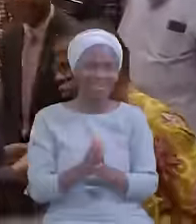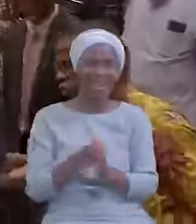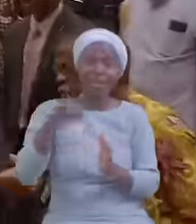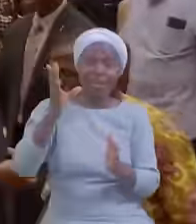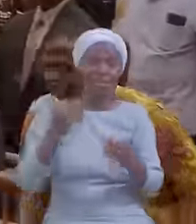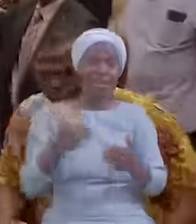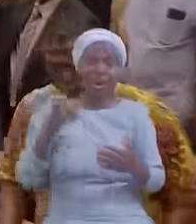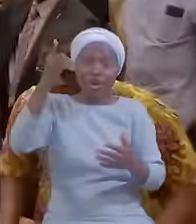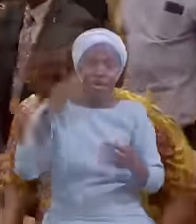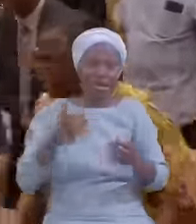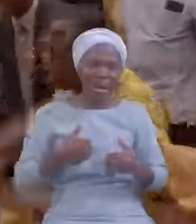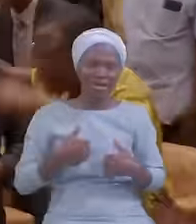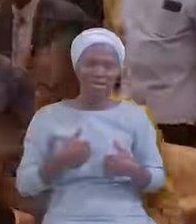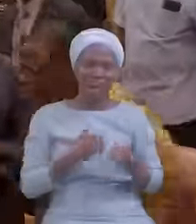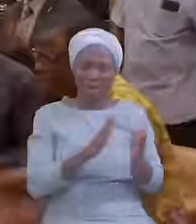progress,